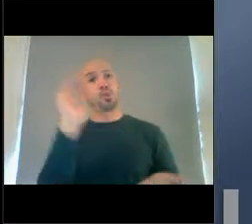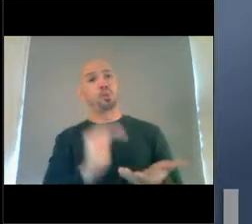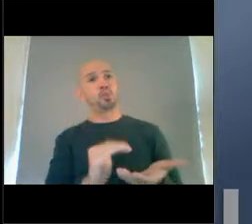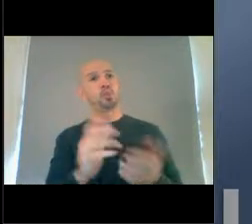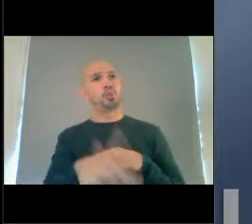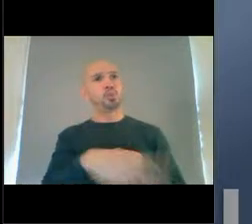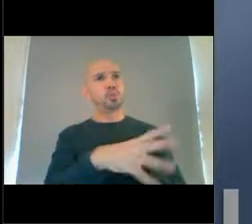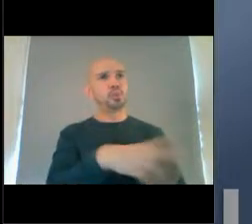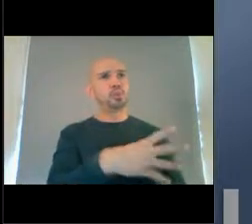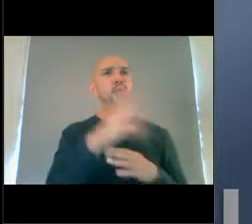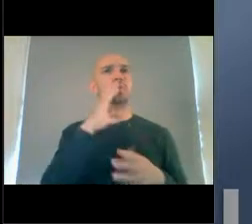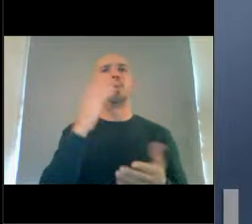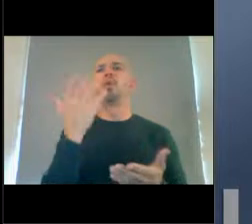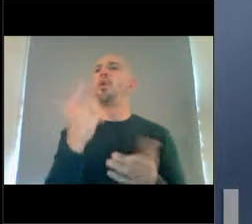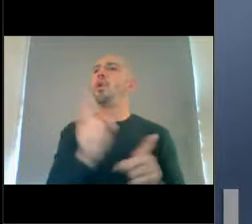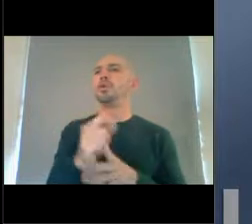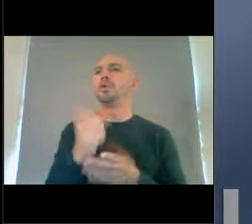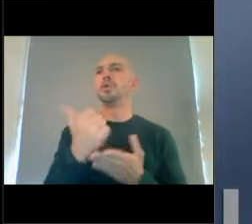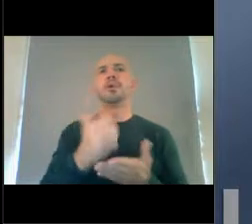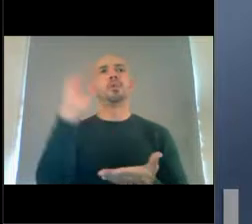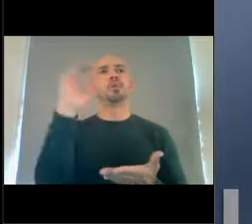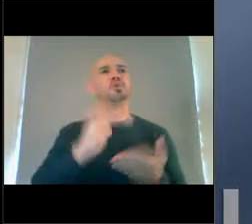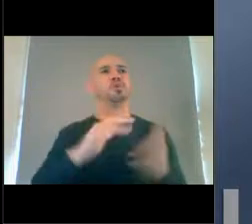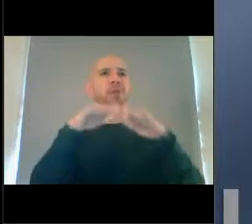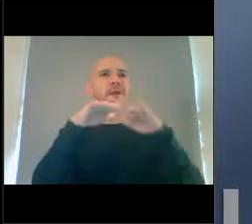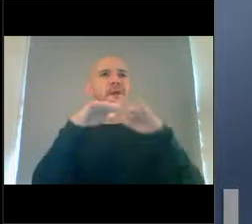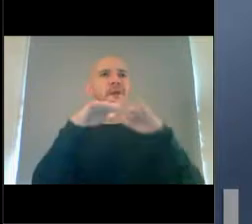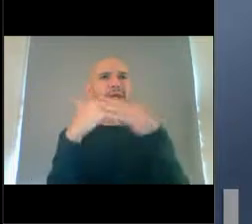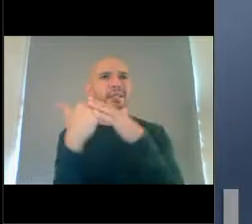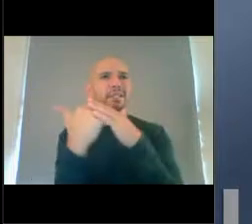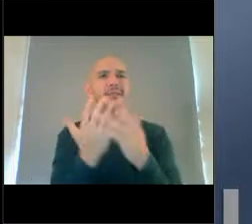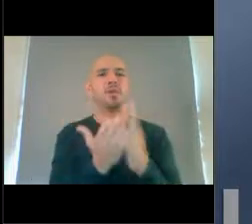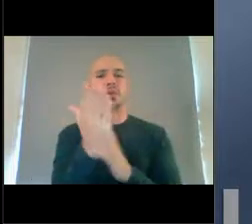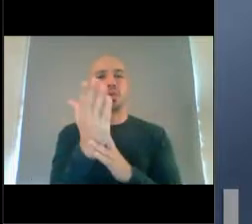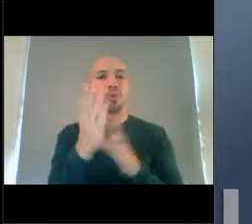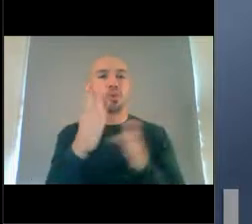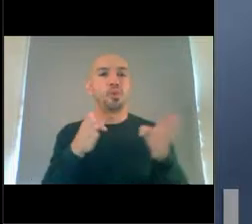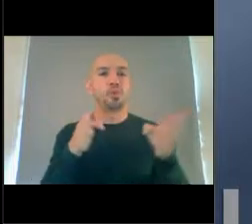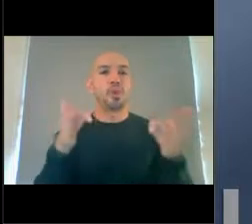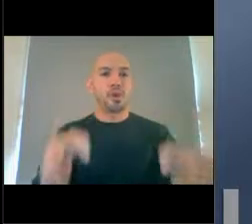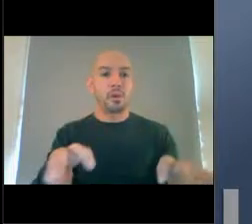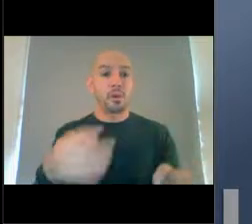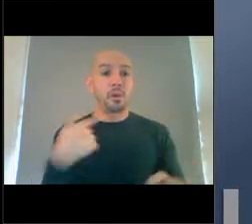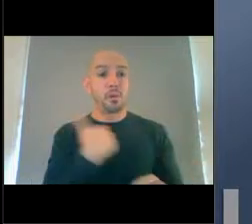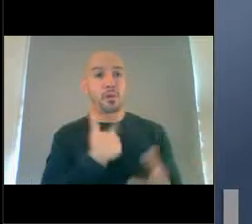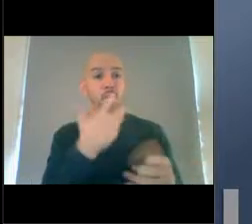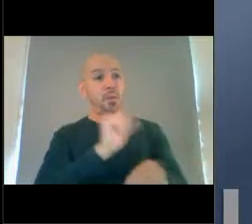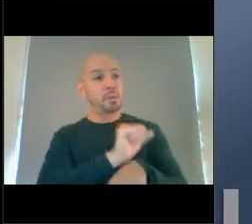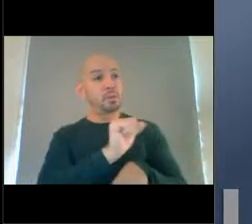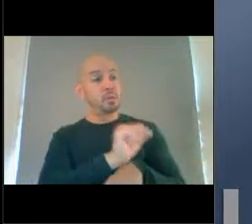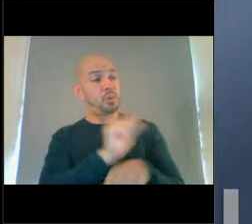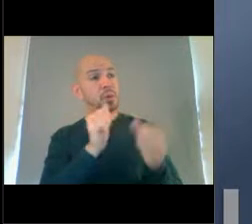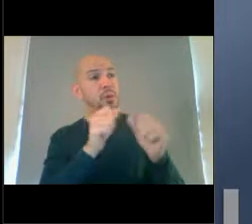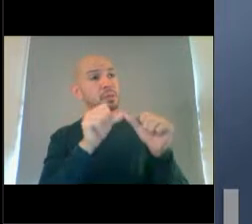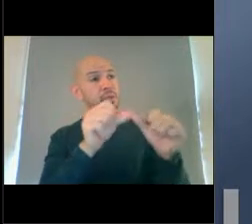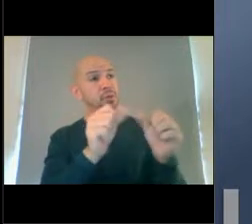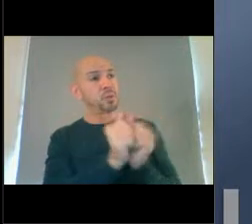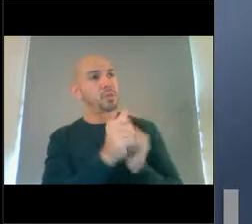congestion contributing to trade corridor efficiency to continuing to work with ctcc staff on this issue thank